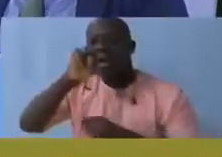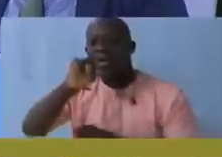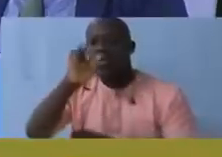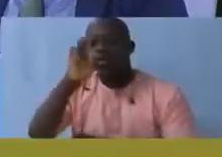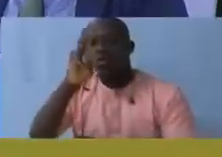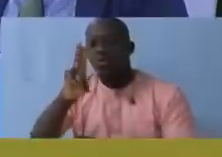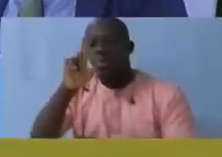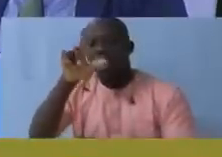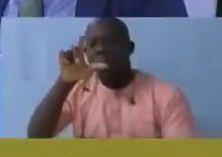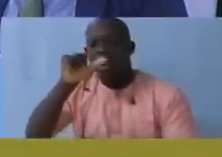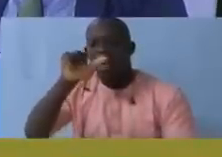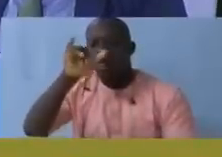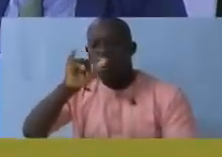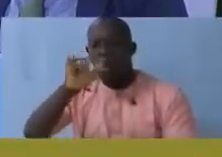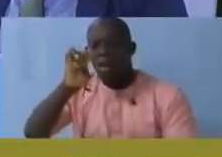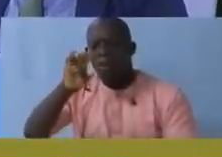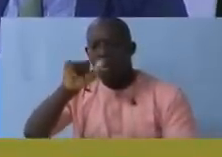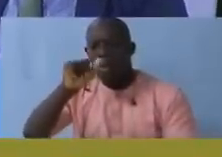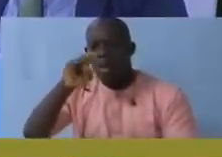Exactly, that's the right man.